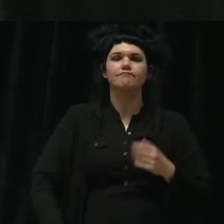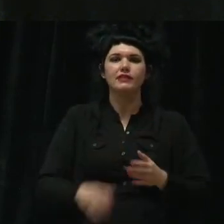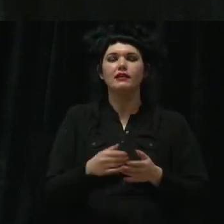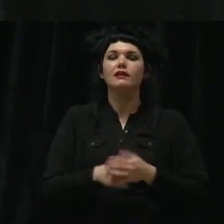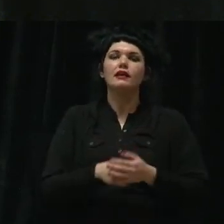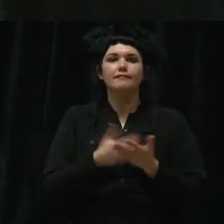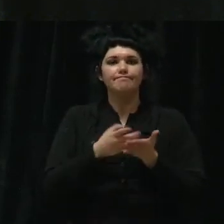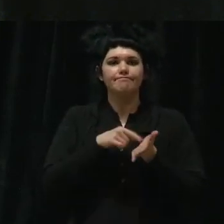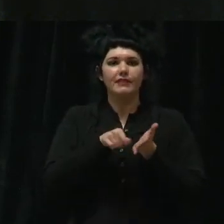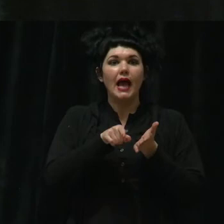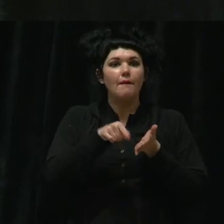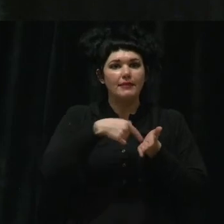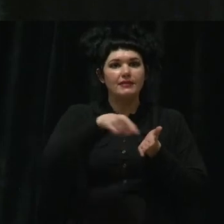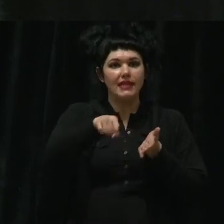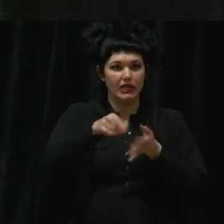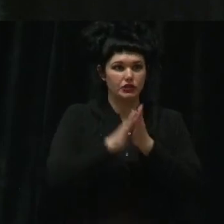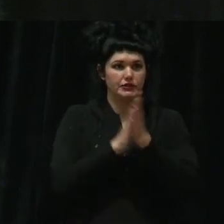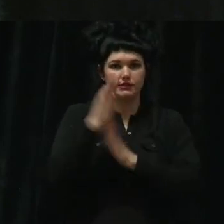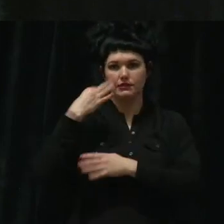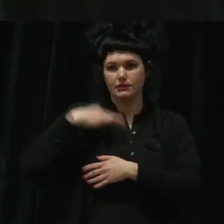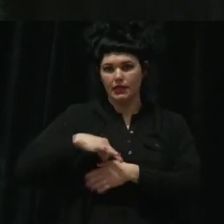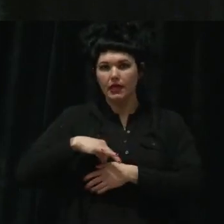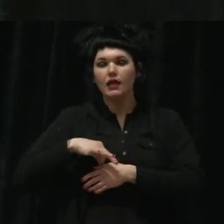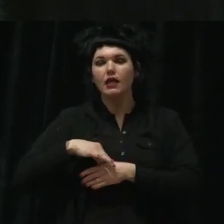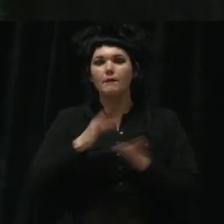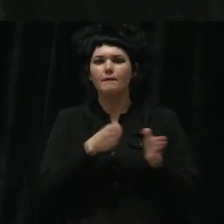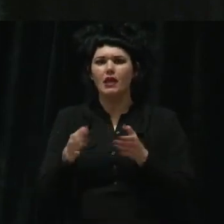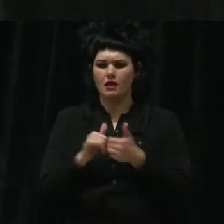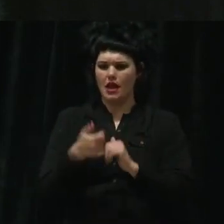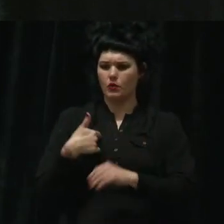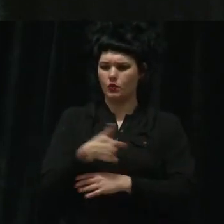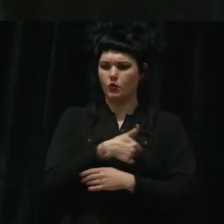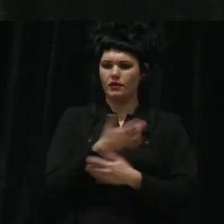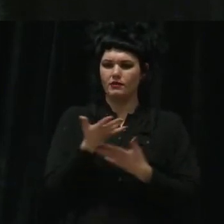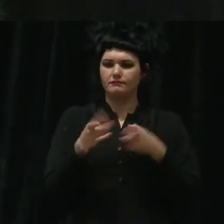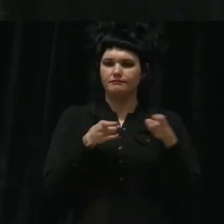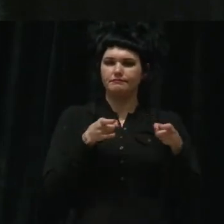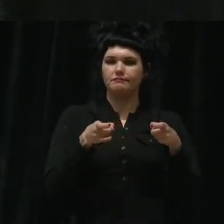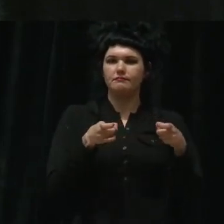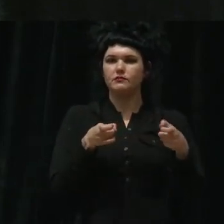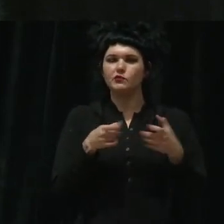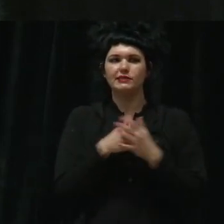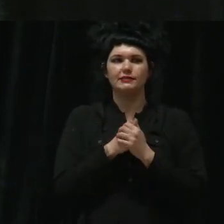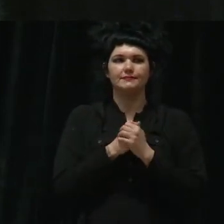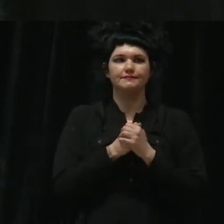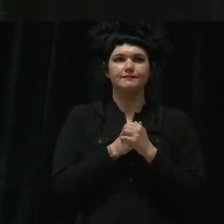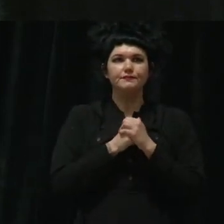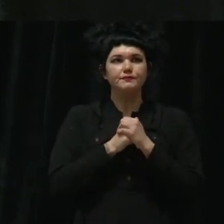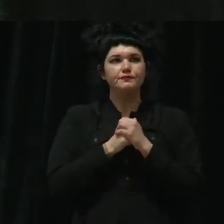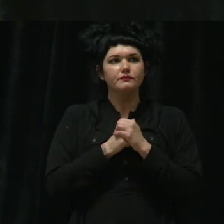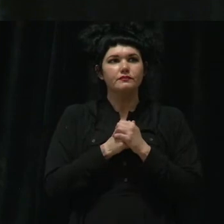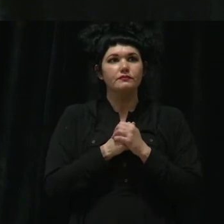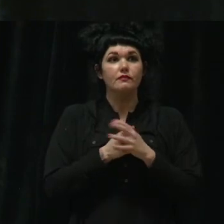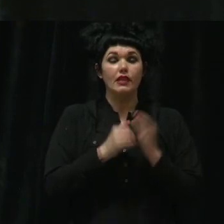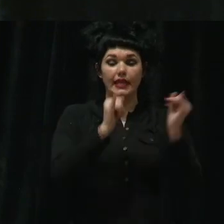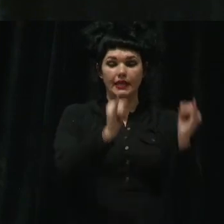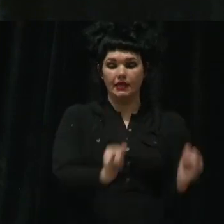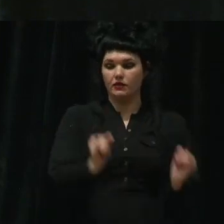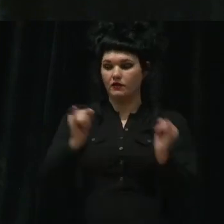compensation or incentive plan. How do we deal with individuals who are different